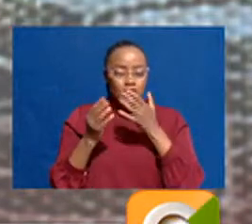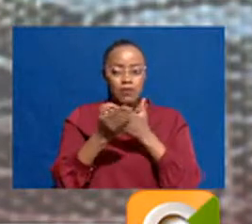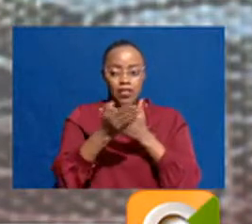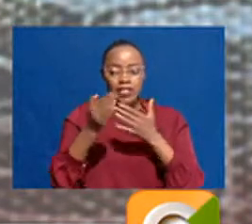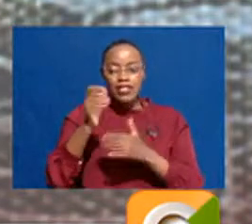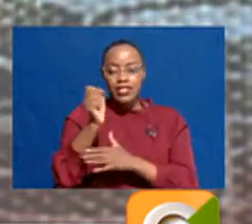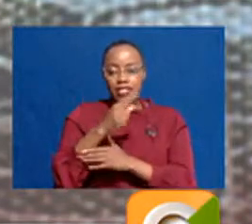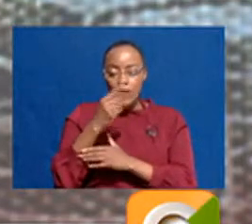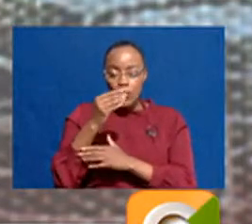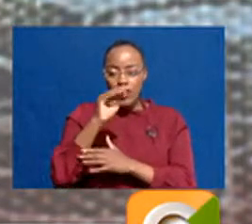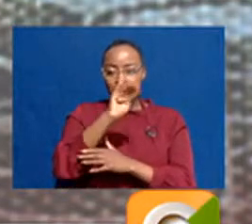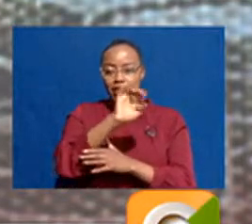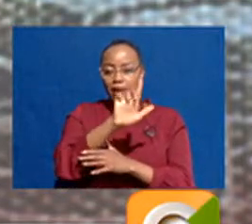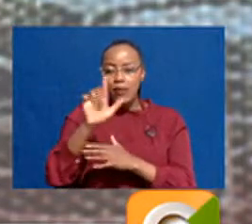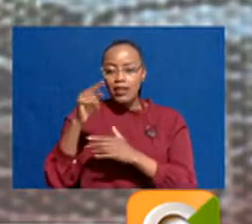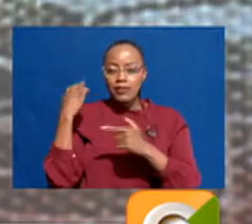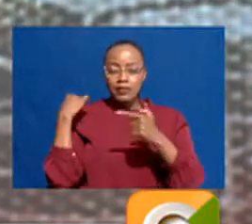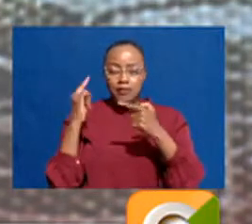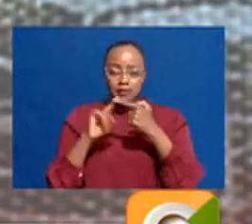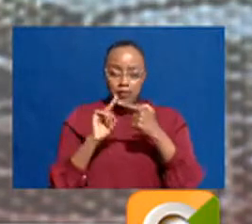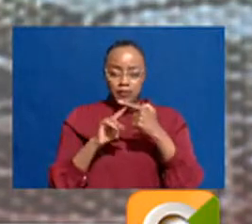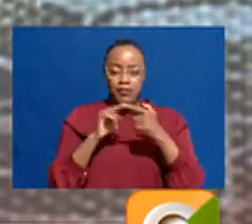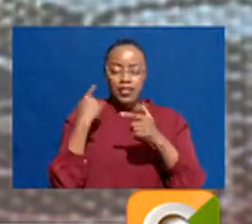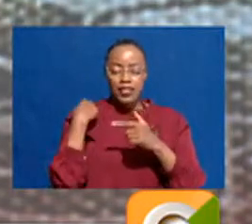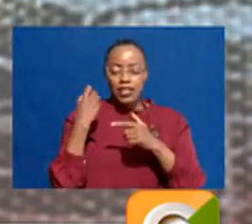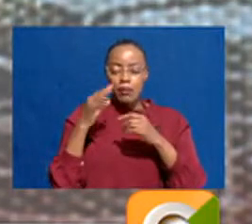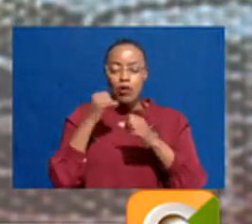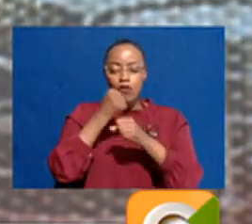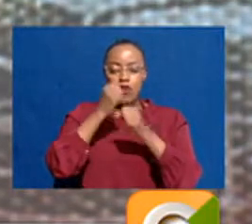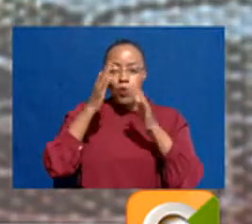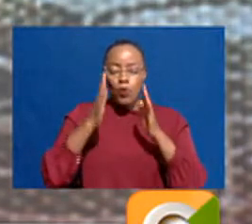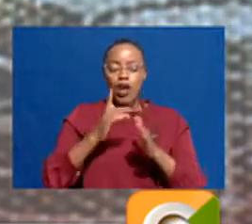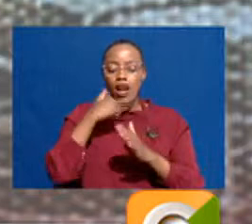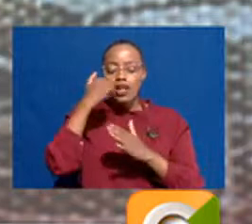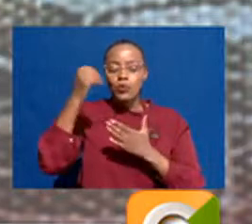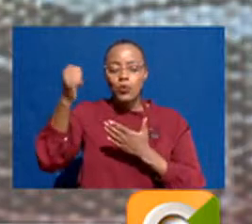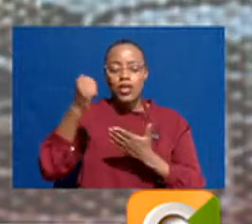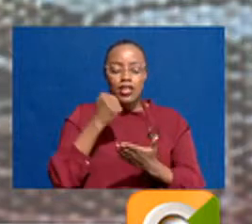wage bill? One is obviously the number of employees that we recruit.